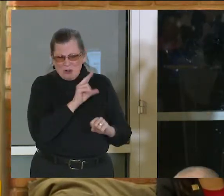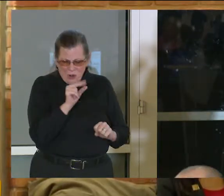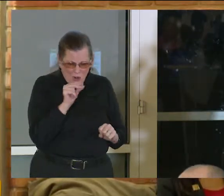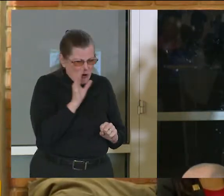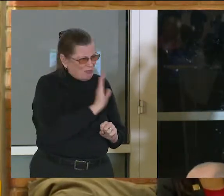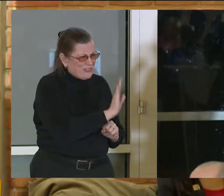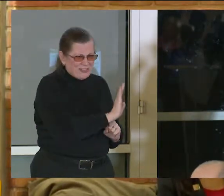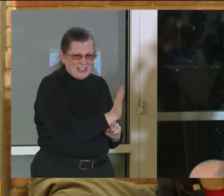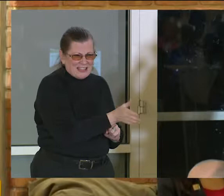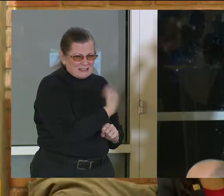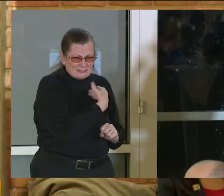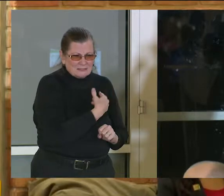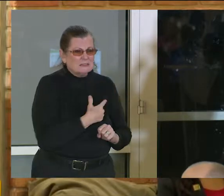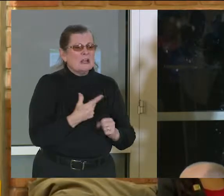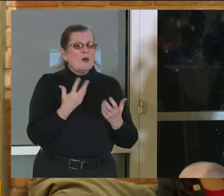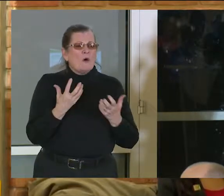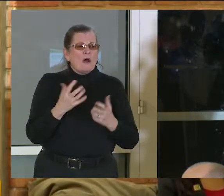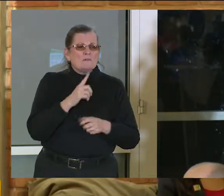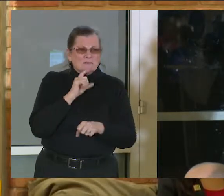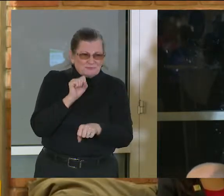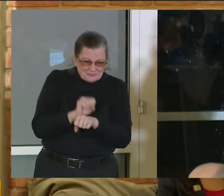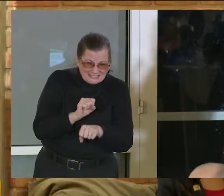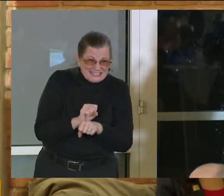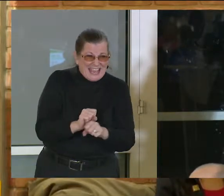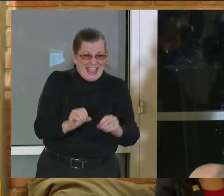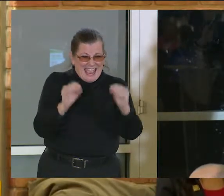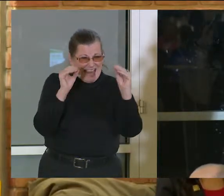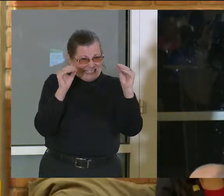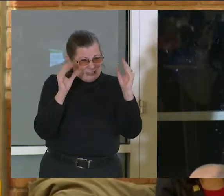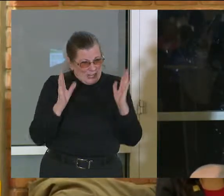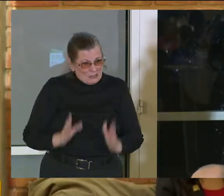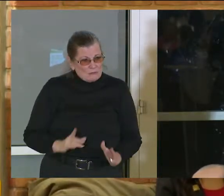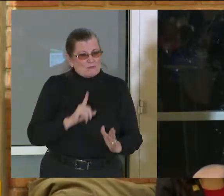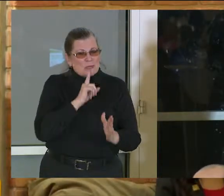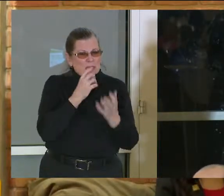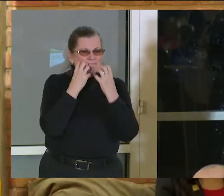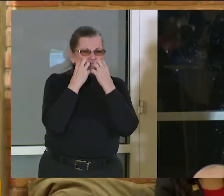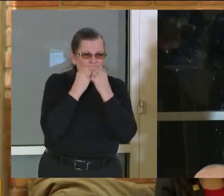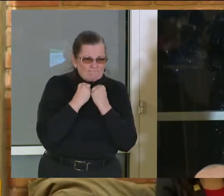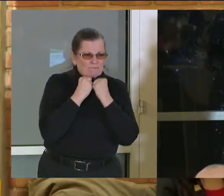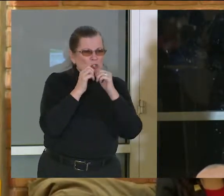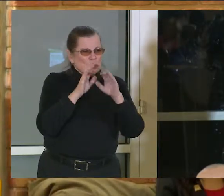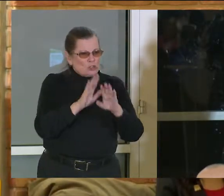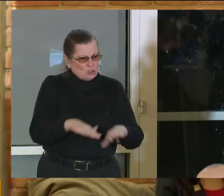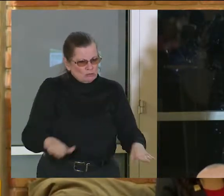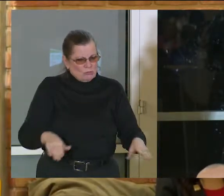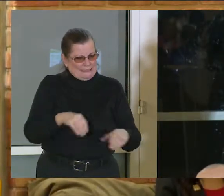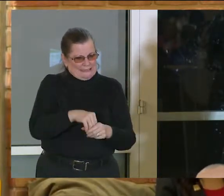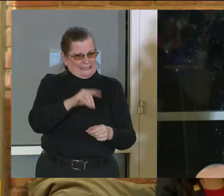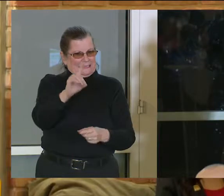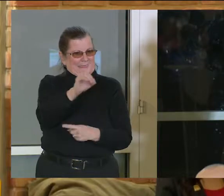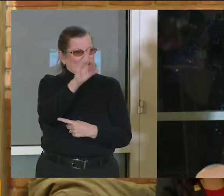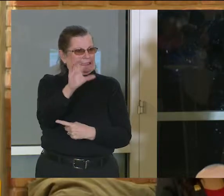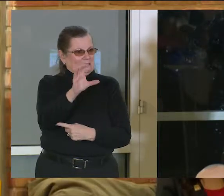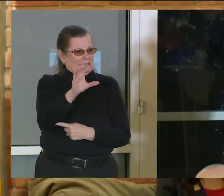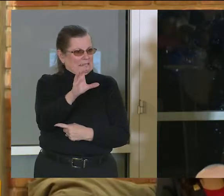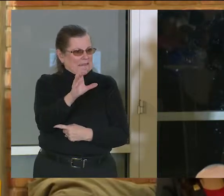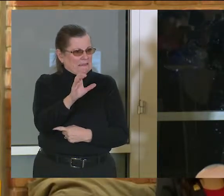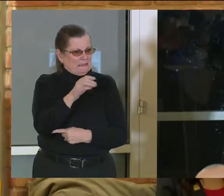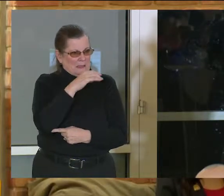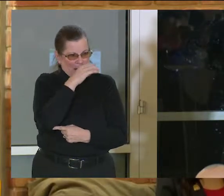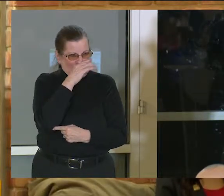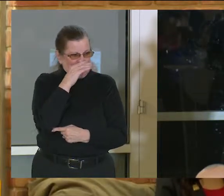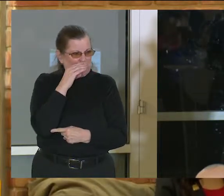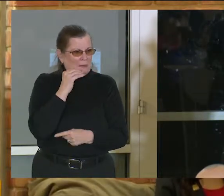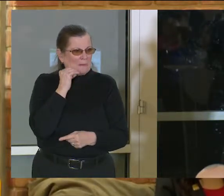for the children of the District of Columbia. That's one of the things that we need to do. So we also talked about homelessness and the lack of